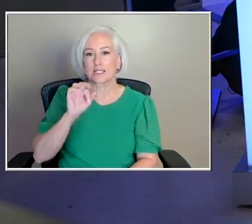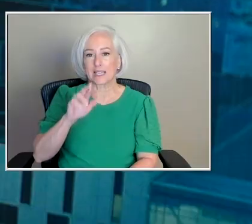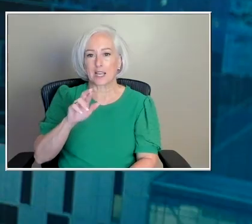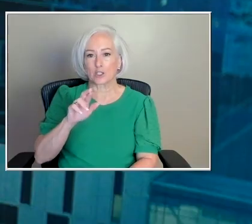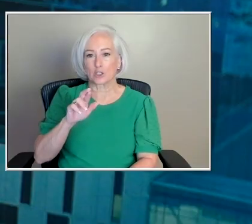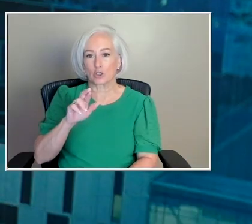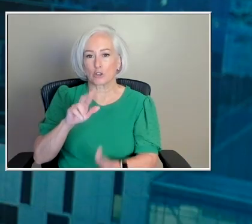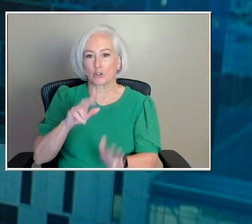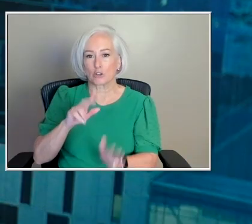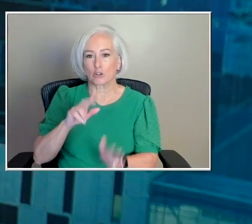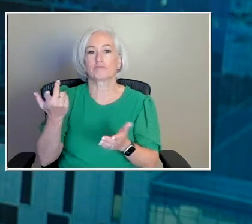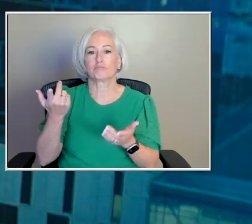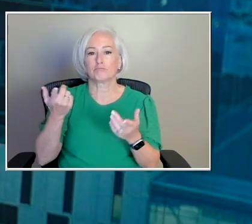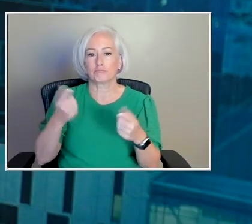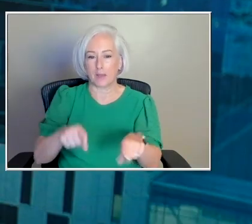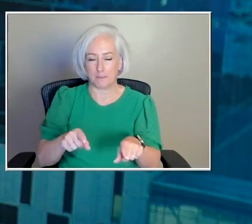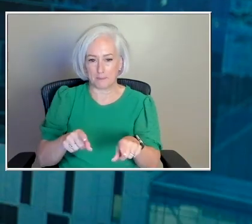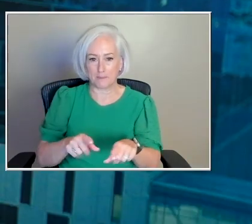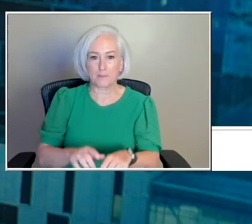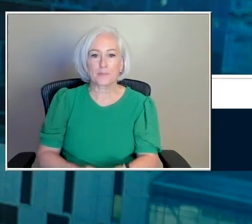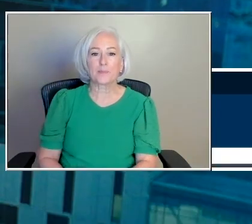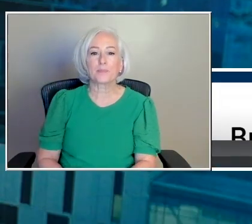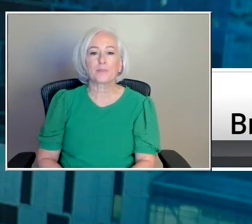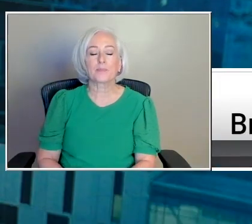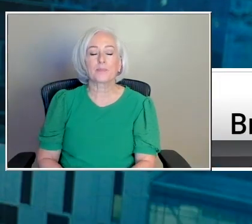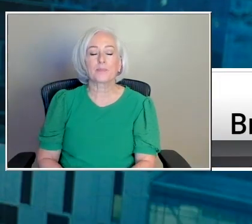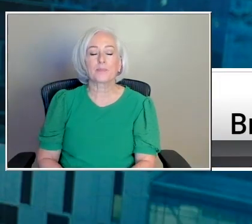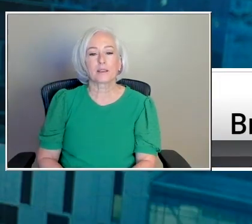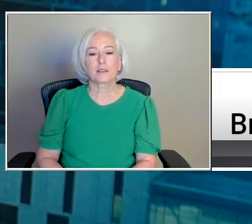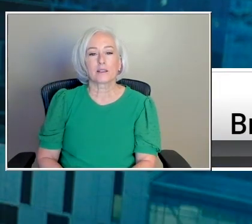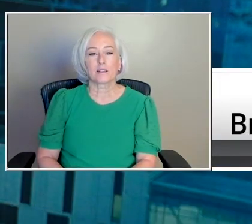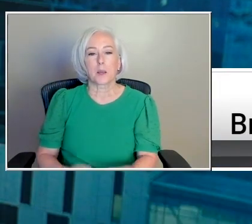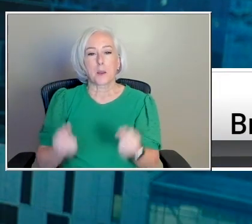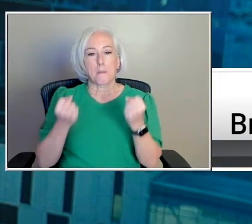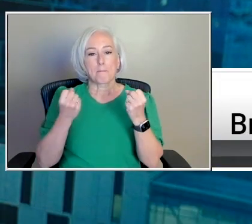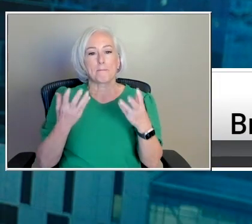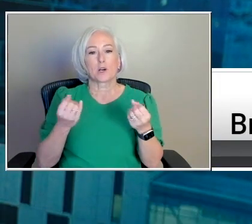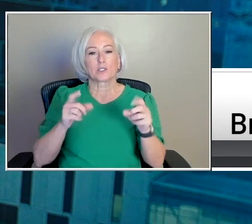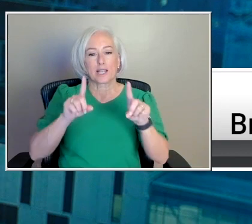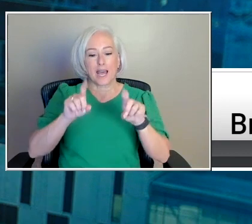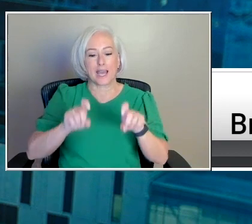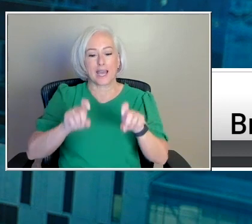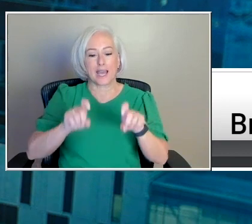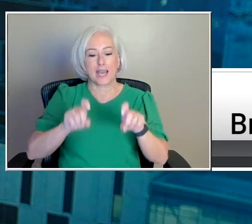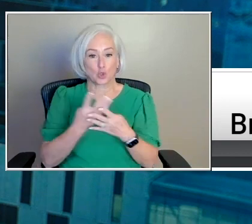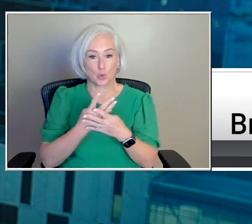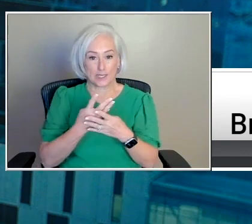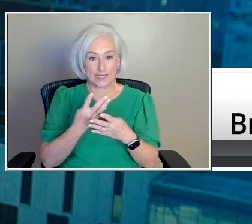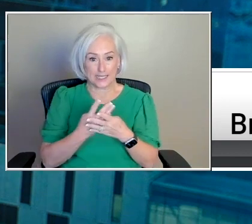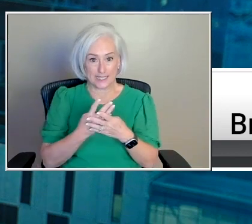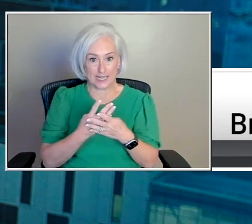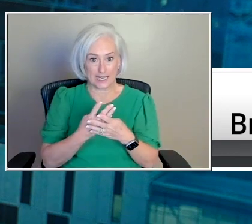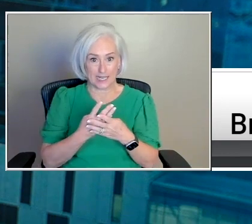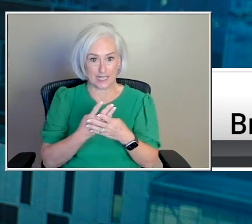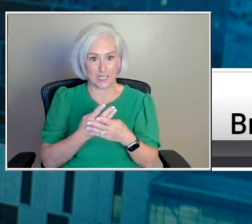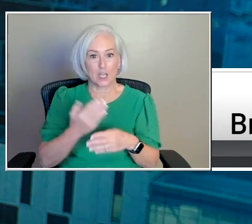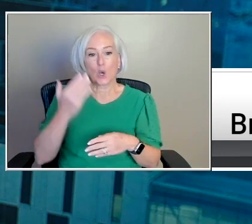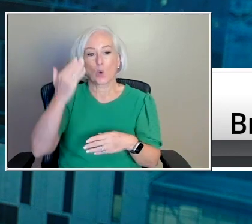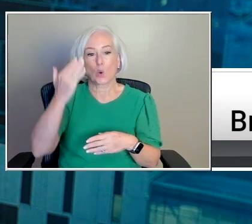Probably a couple of different things. So multi-test screening, we know that at the top there's easy